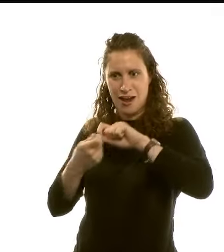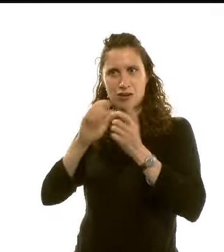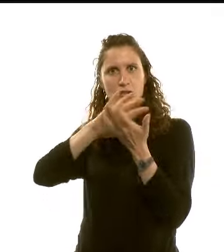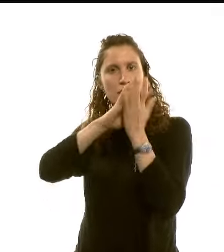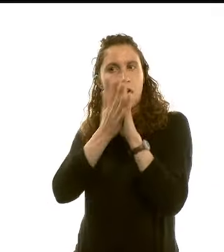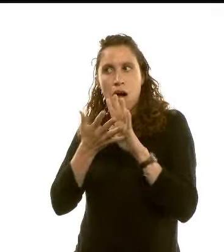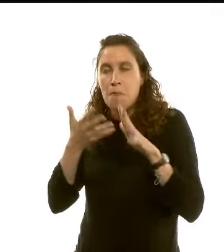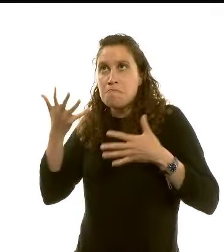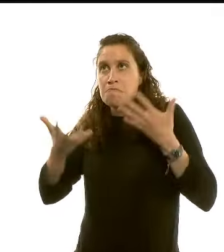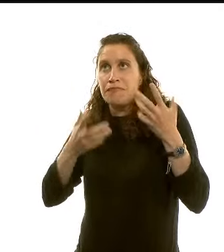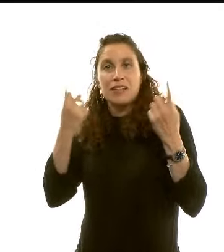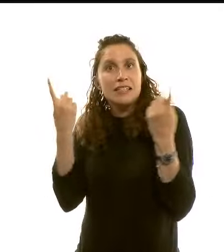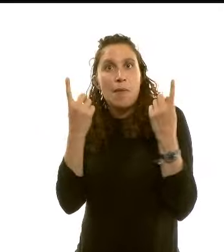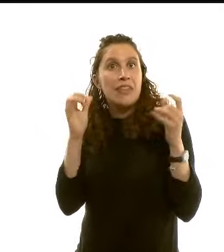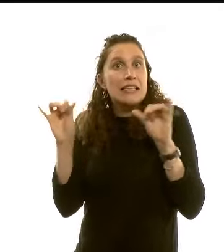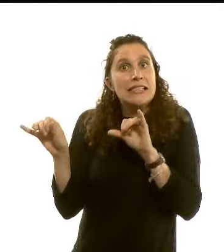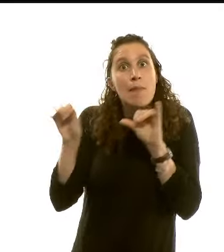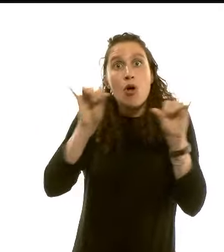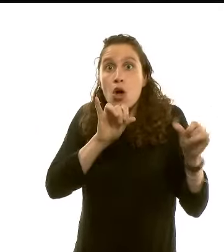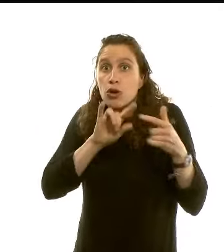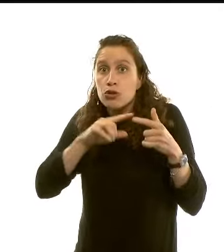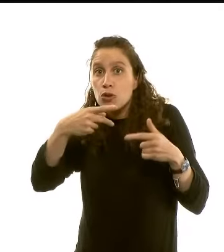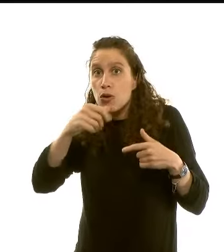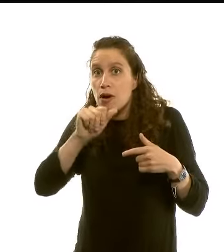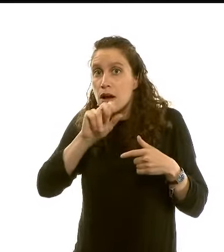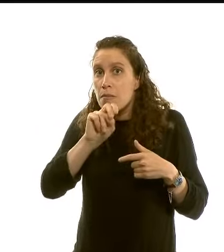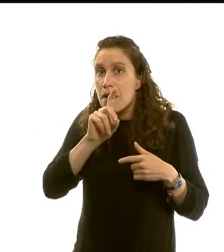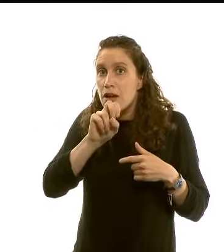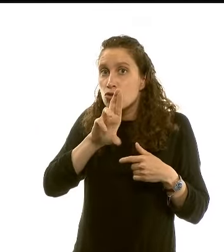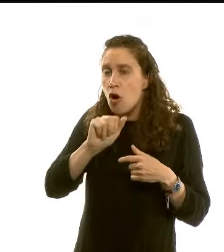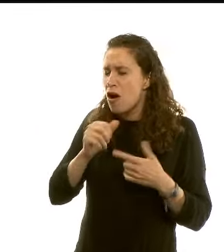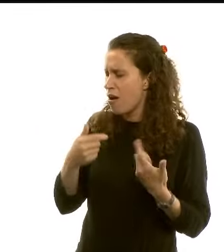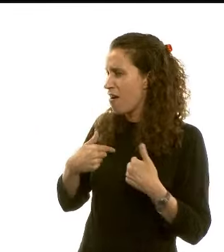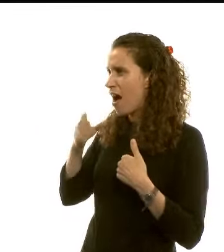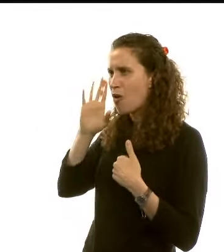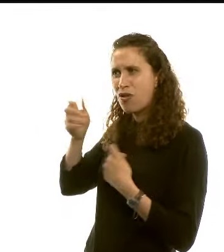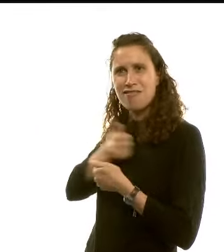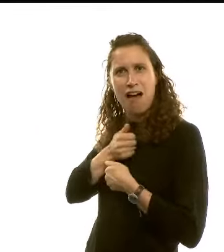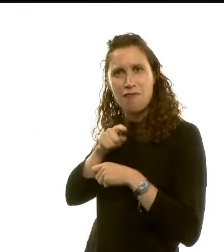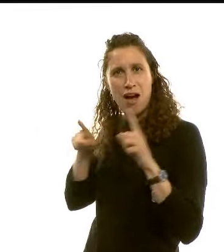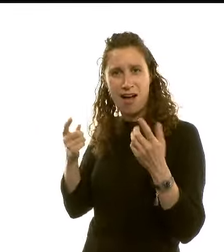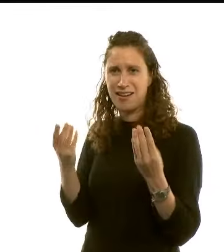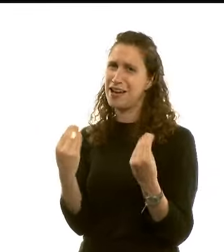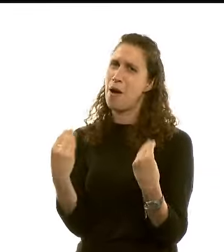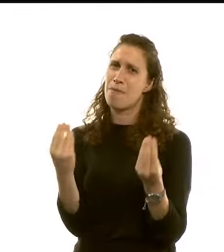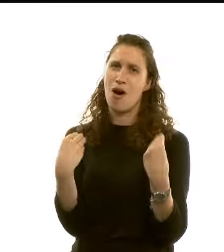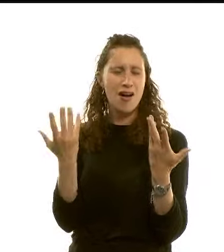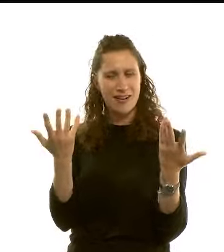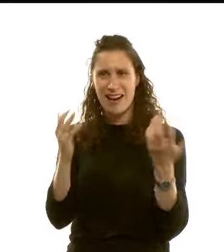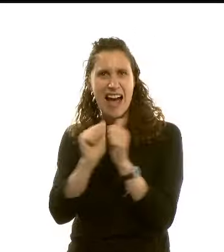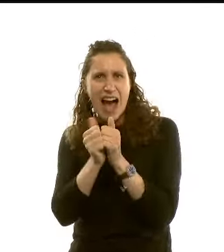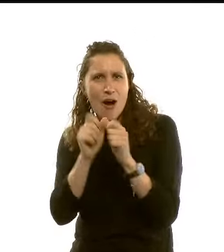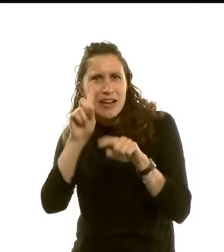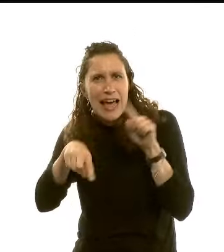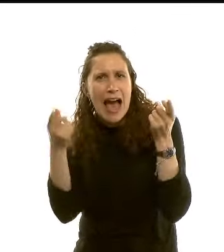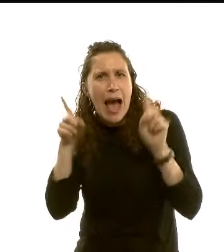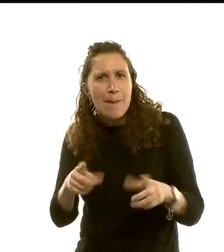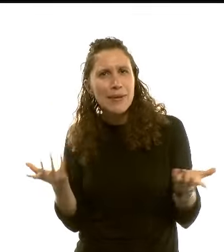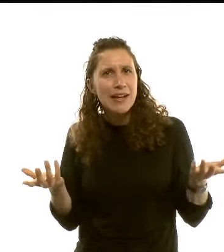don't know, approximation of Pandora that we just witnessed? I mean, I'd love that, but come on, that could never happen. Like, not even